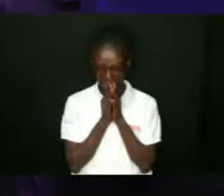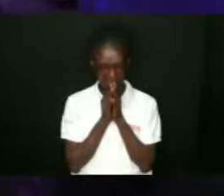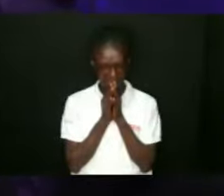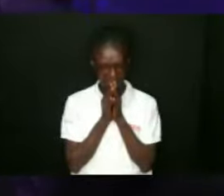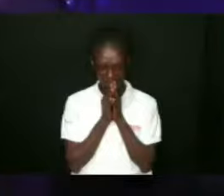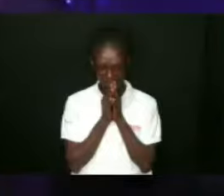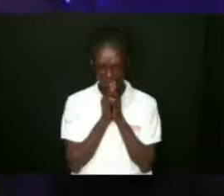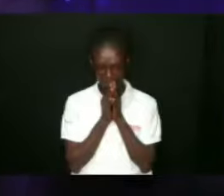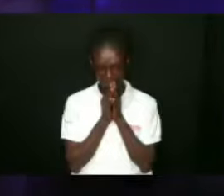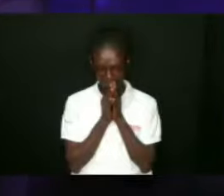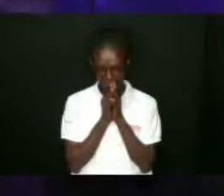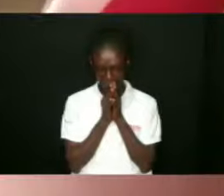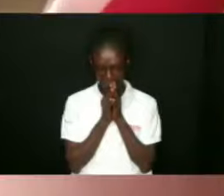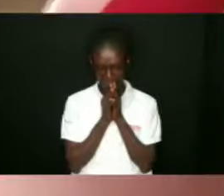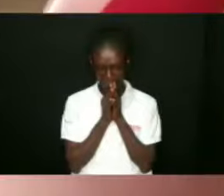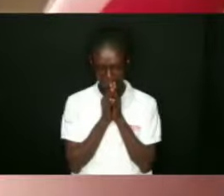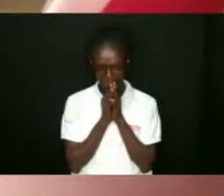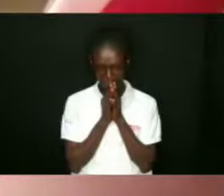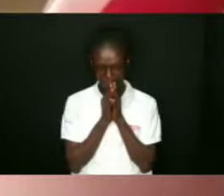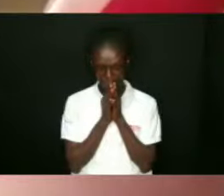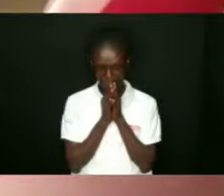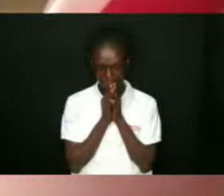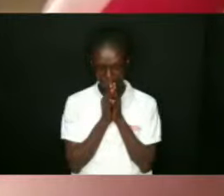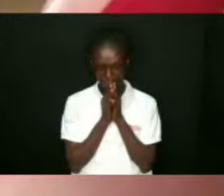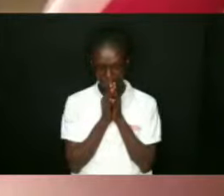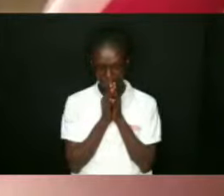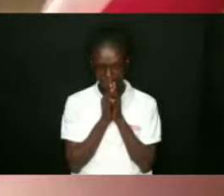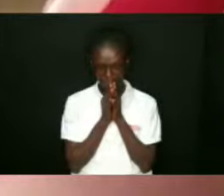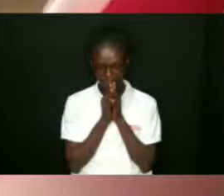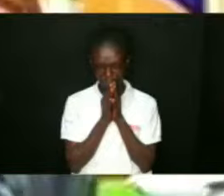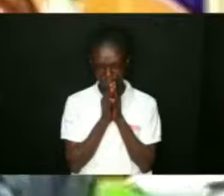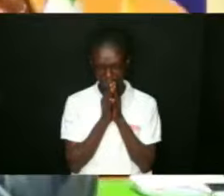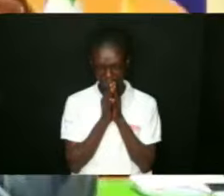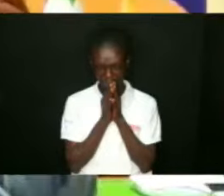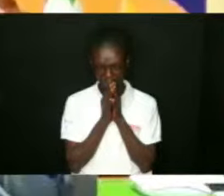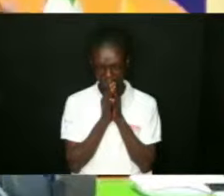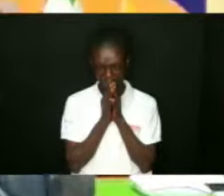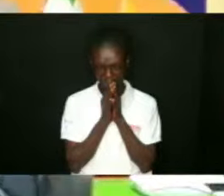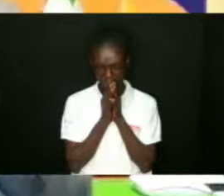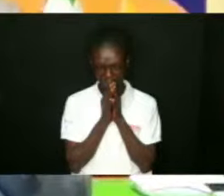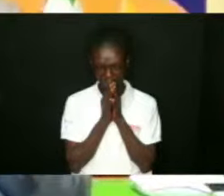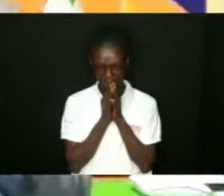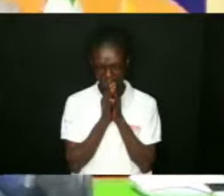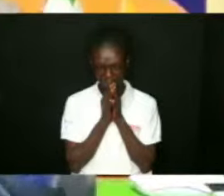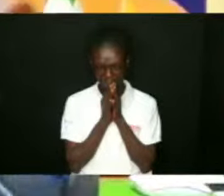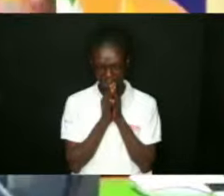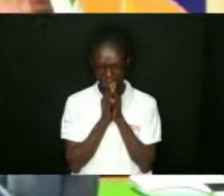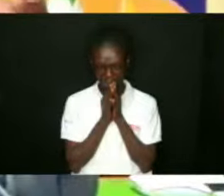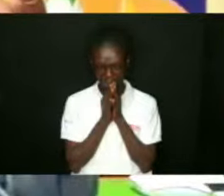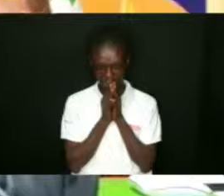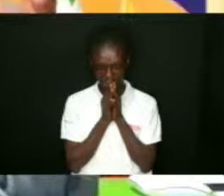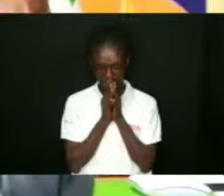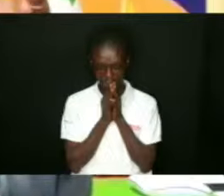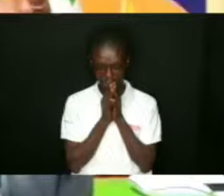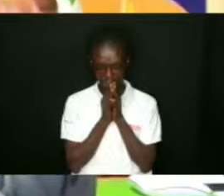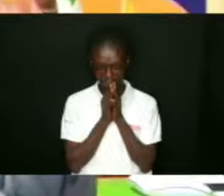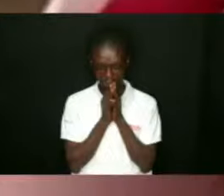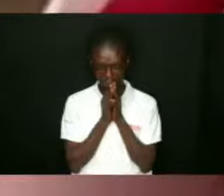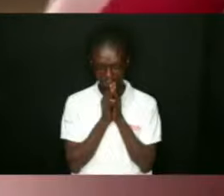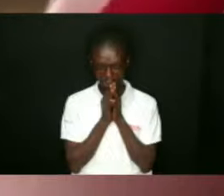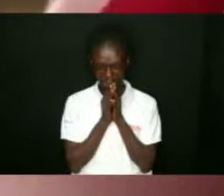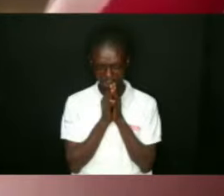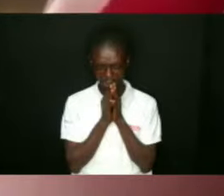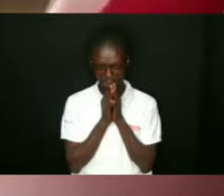stable, Lord. We don't want to be like Ruby. We want to be stable. In the name name of the Lord